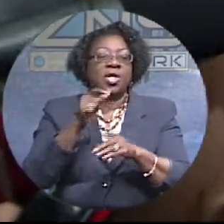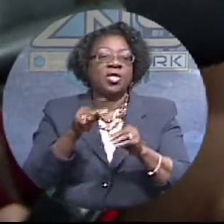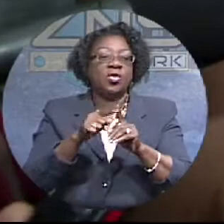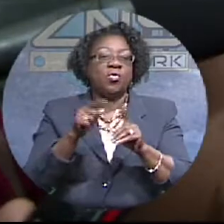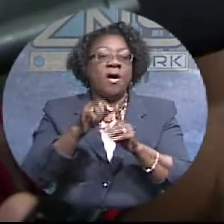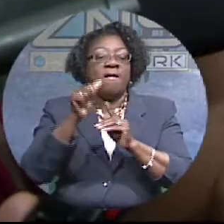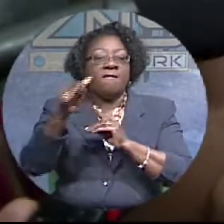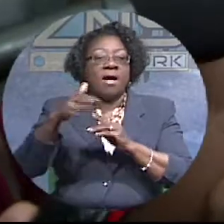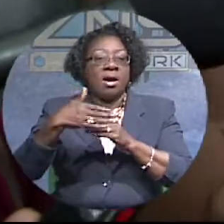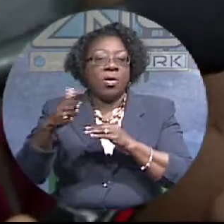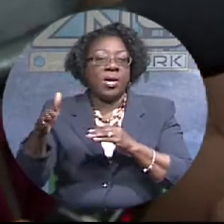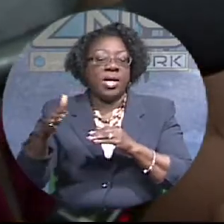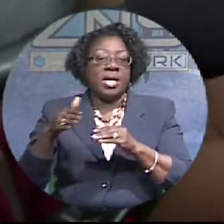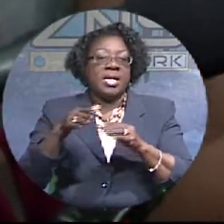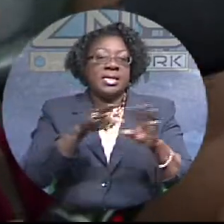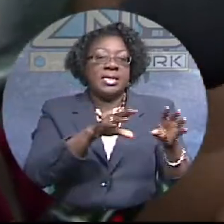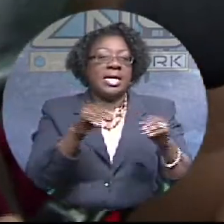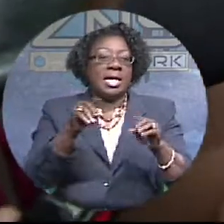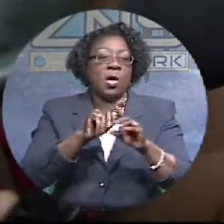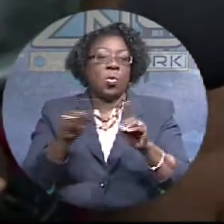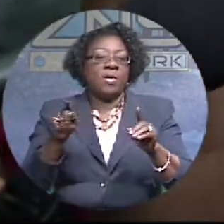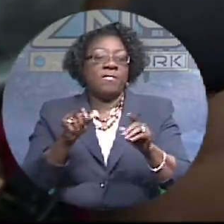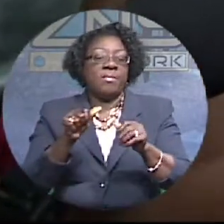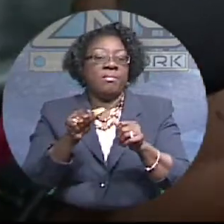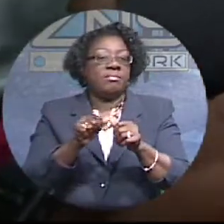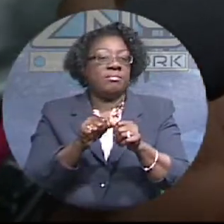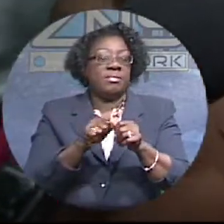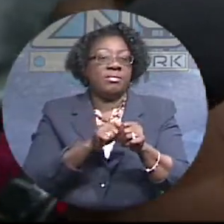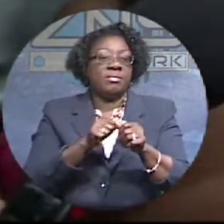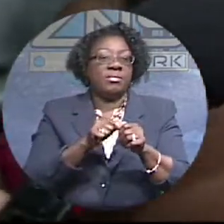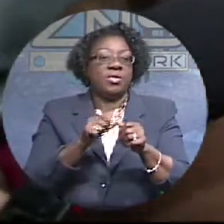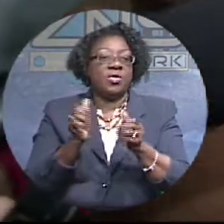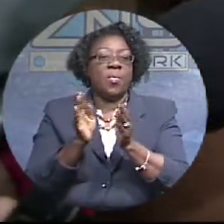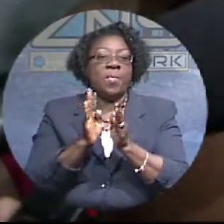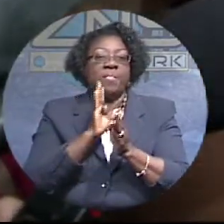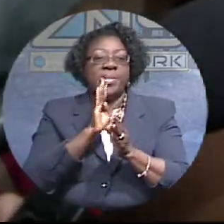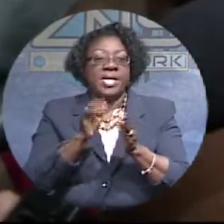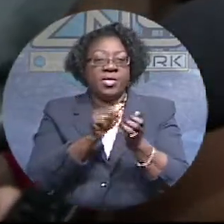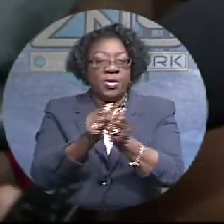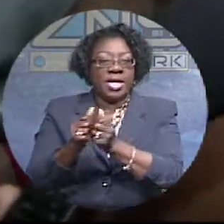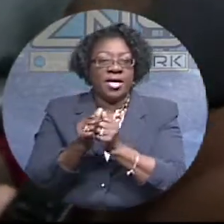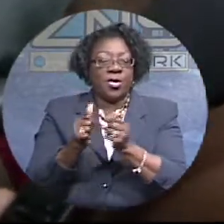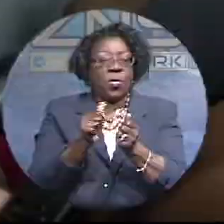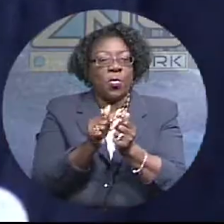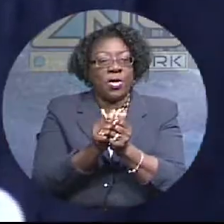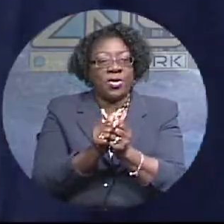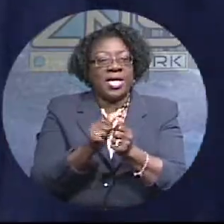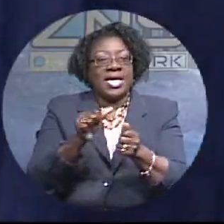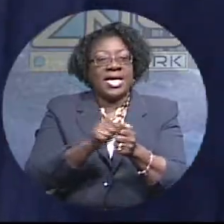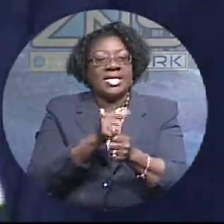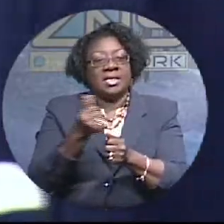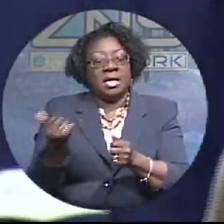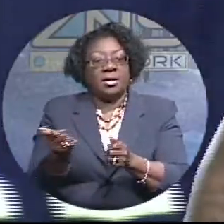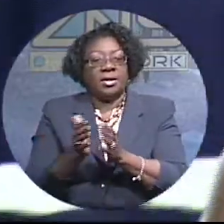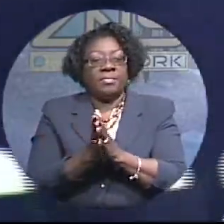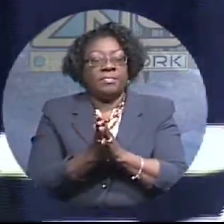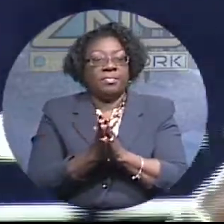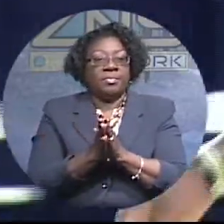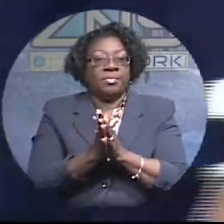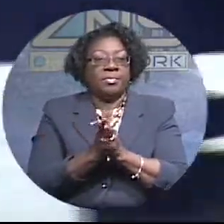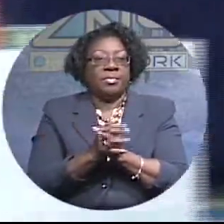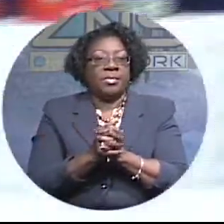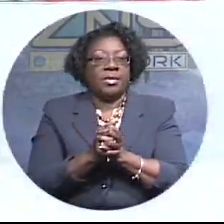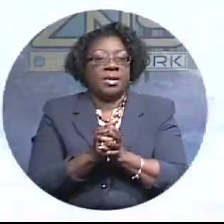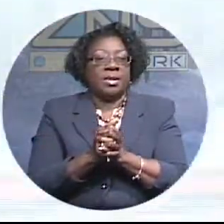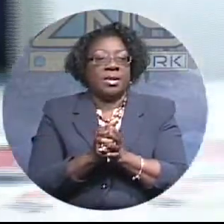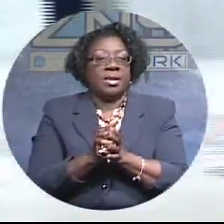get away from everything a little bit, be around each other as a group, and just kind of, you know, have us time. And it's a state of our court.